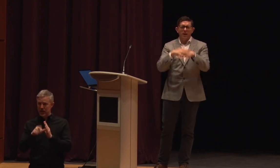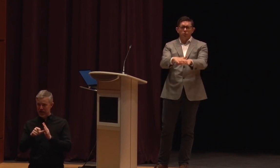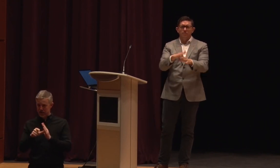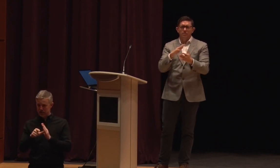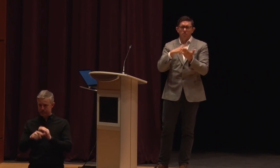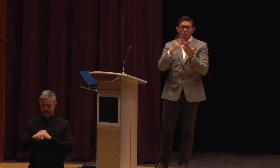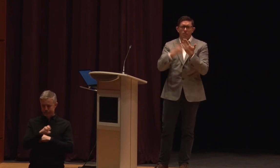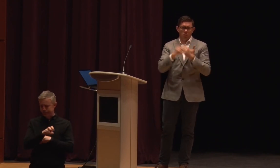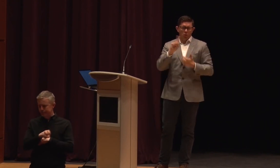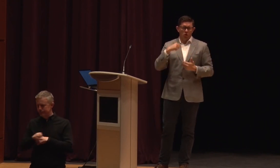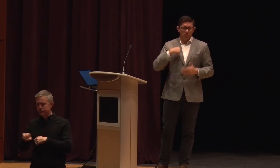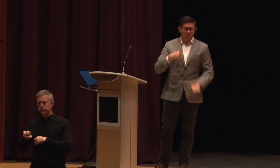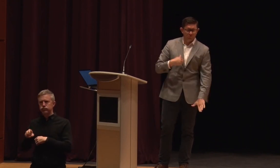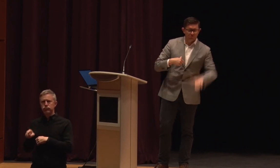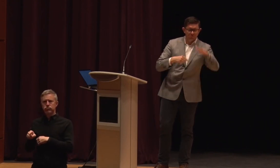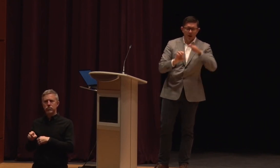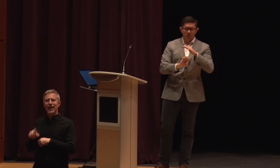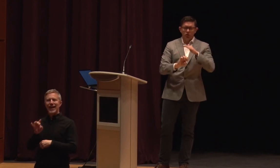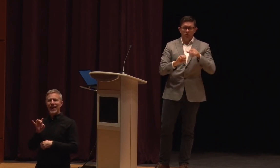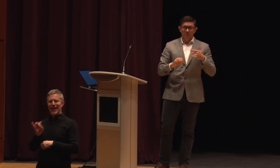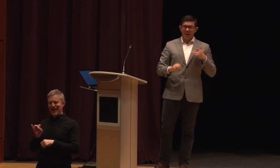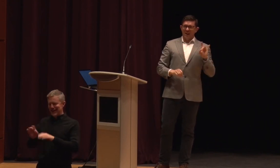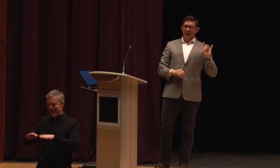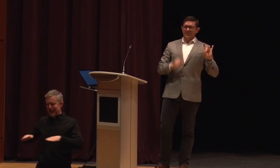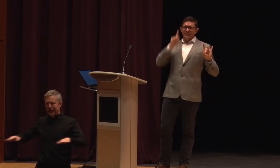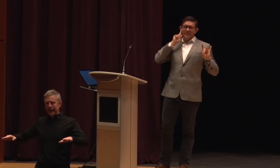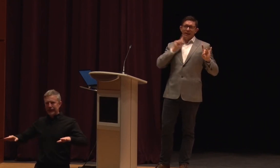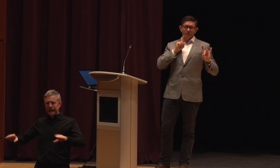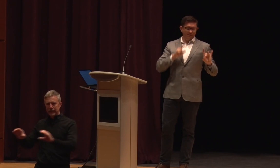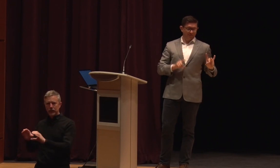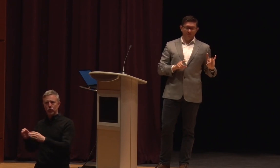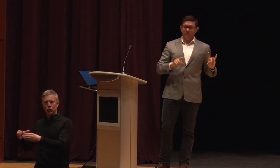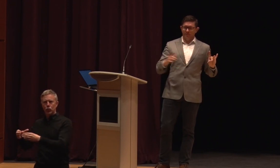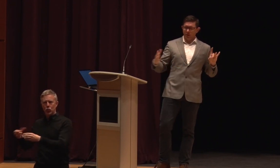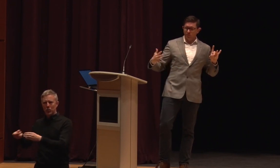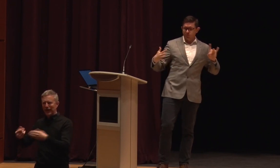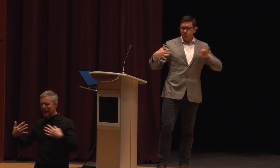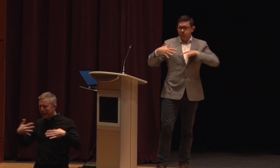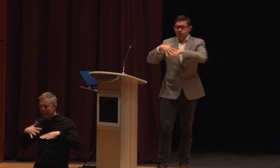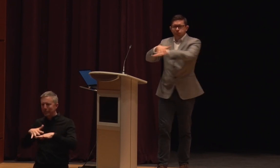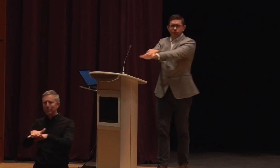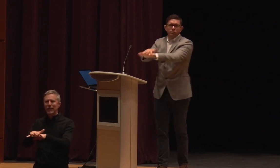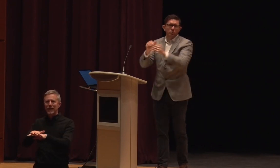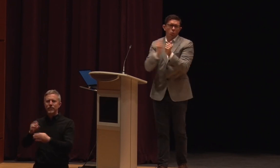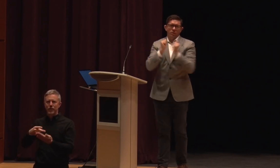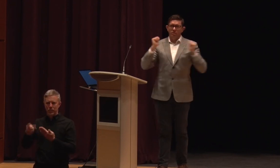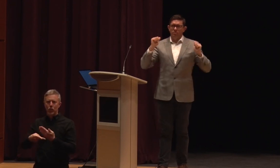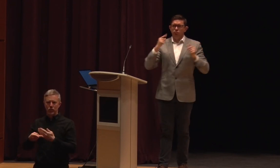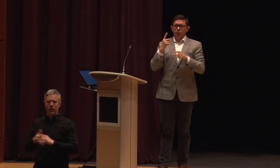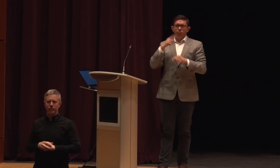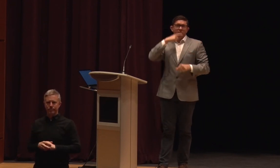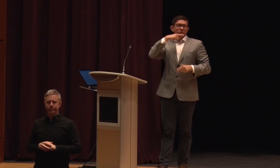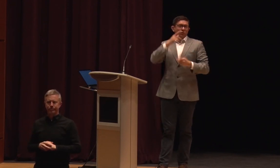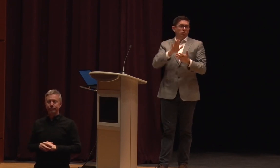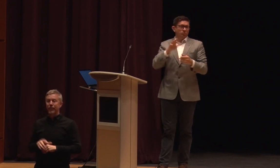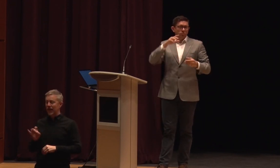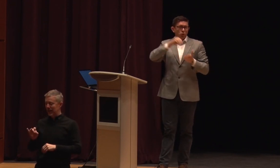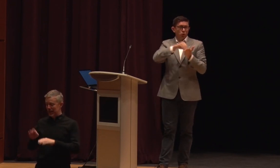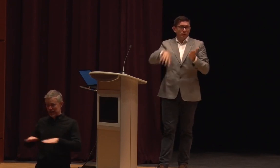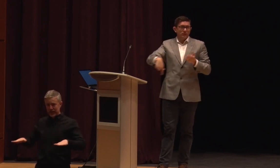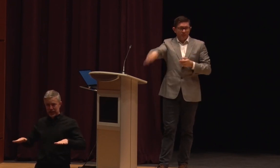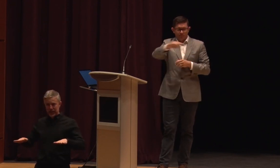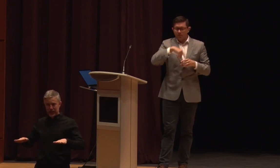a 8-child cohort in a mainstream program. We had 8 children who would go into